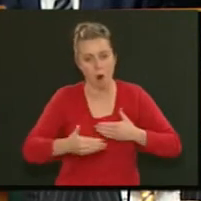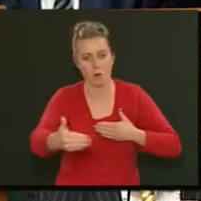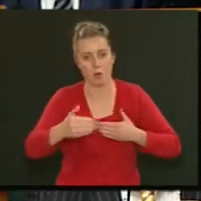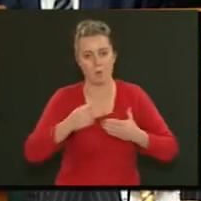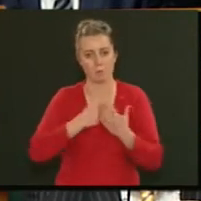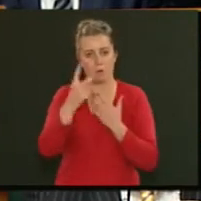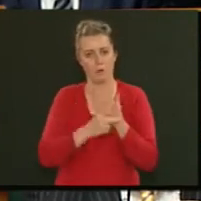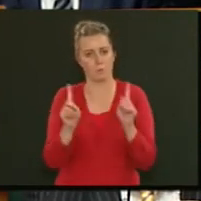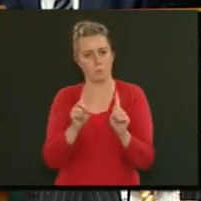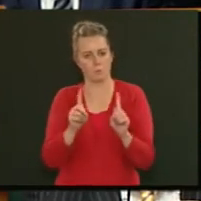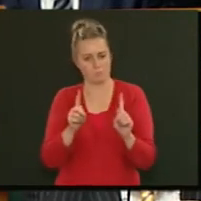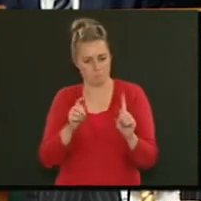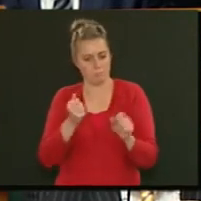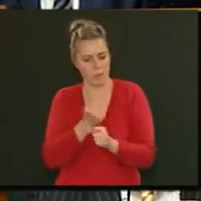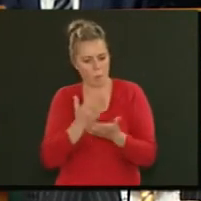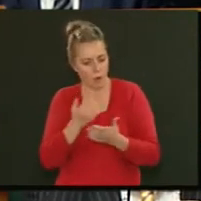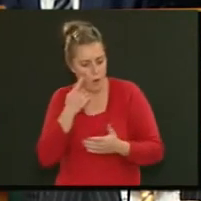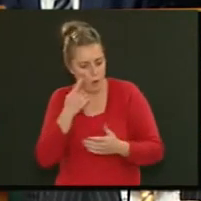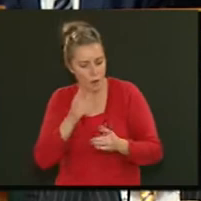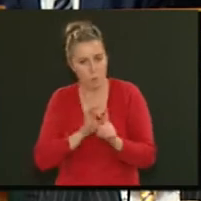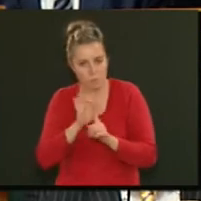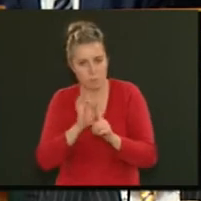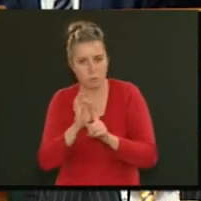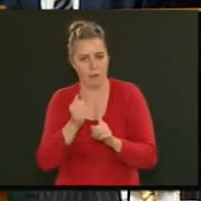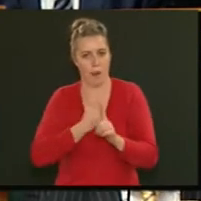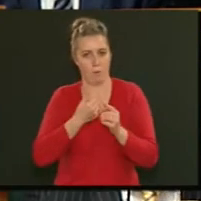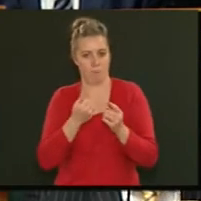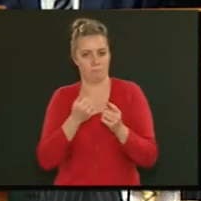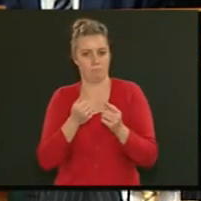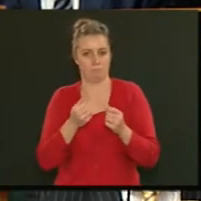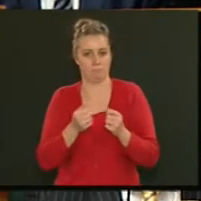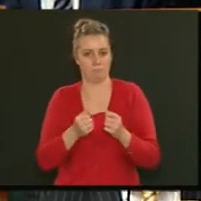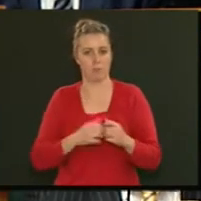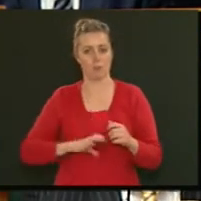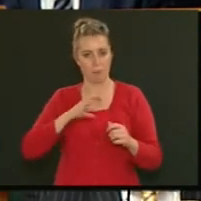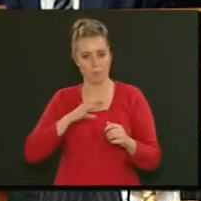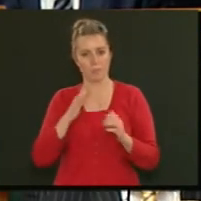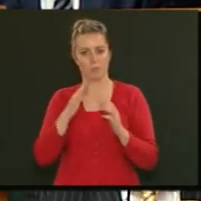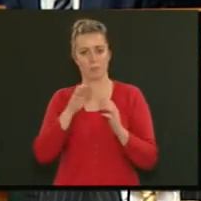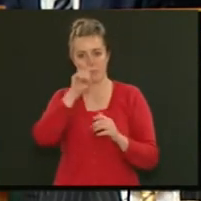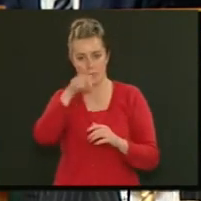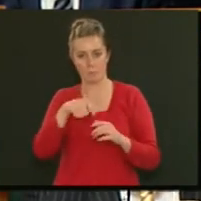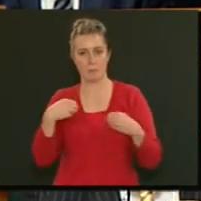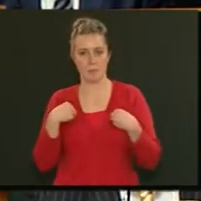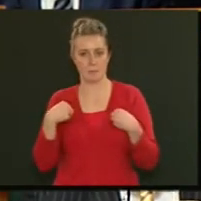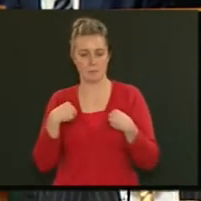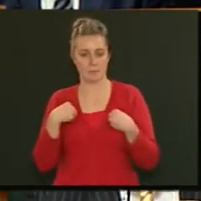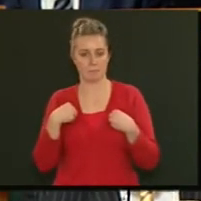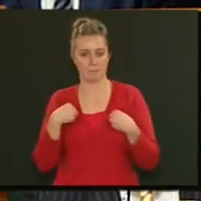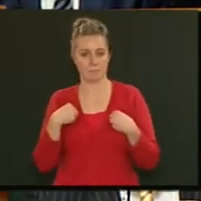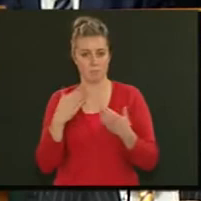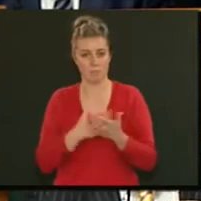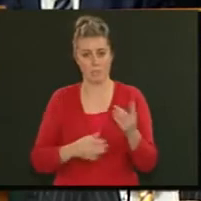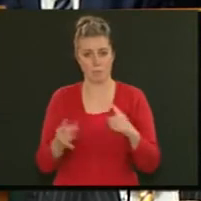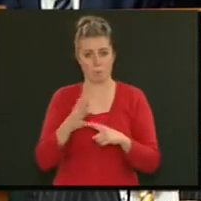of microeconomic reform that enhances the competitiveness and confidence of Kiwi businesses. It is crucial